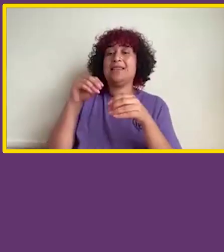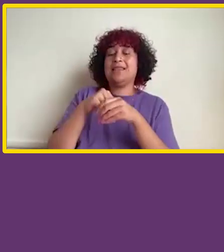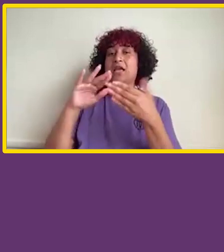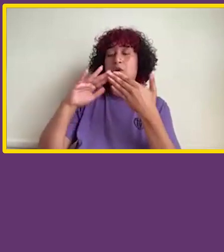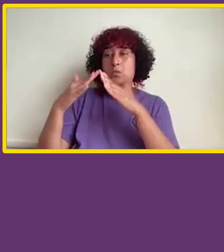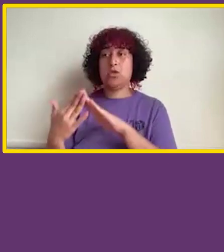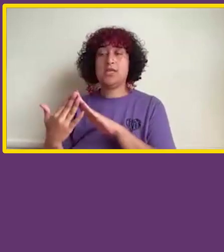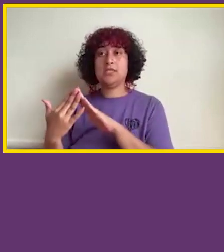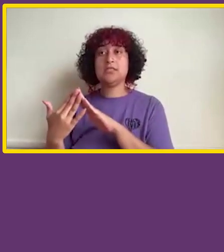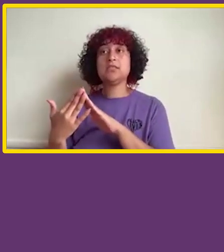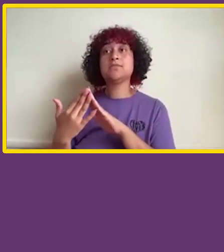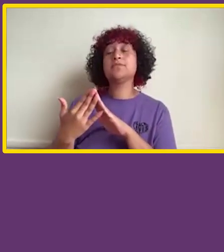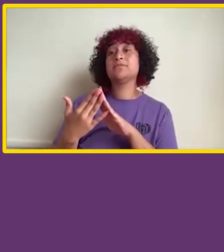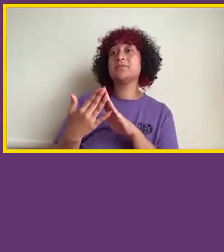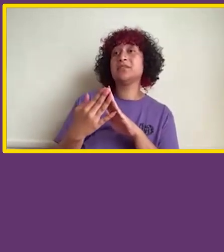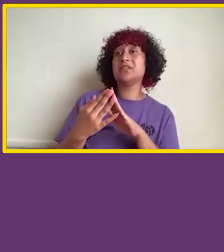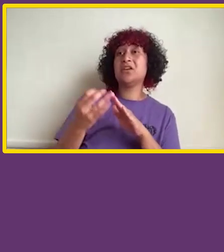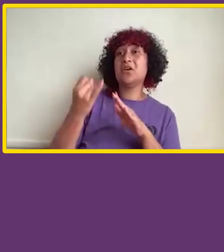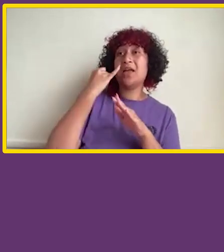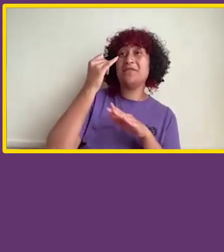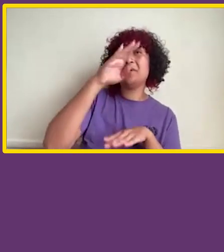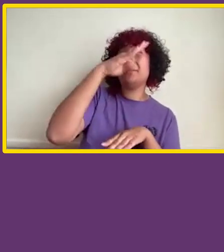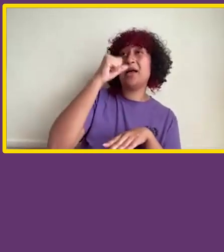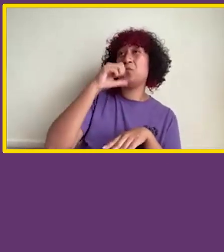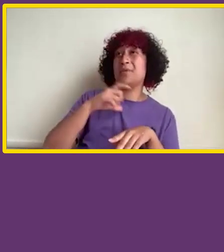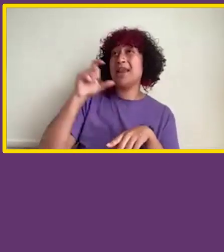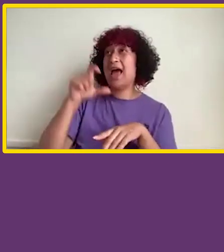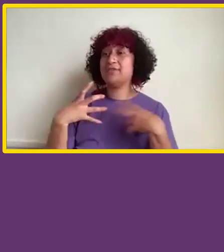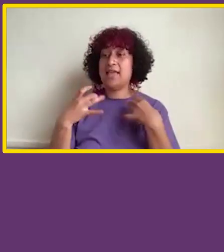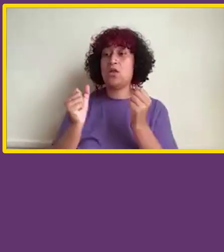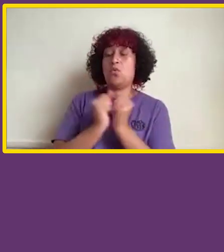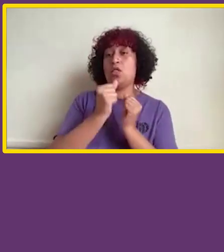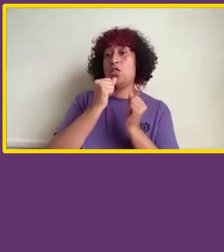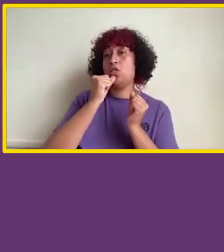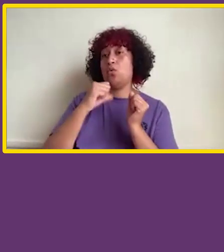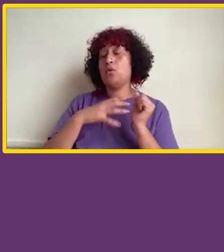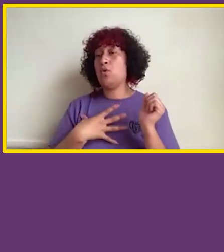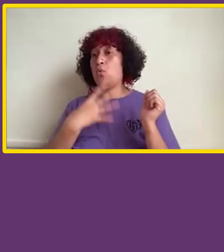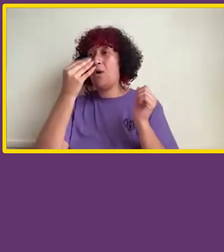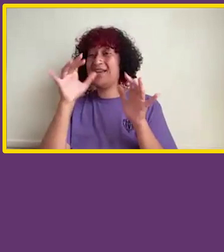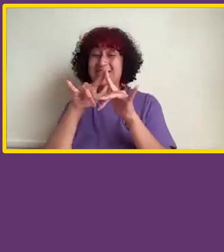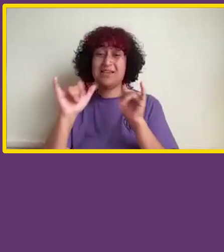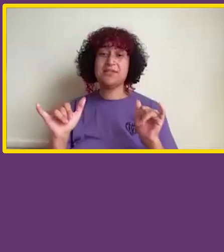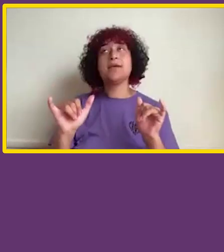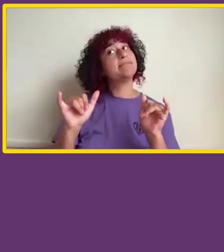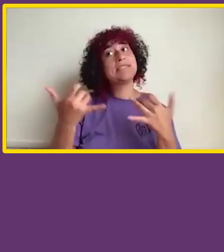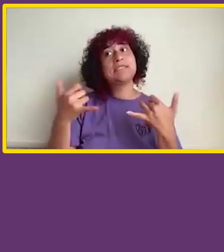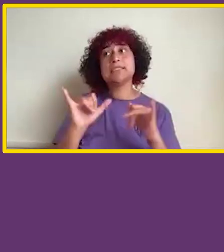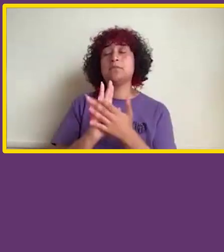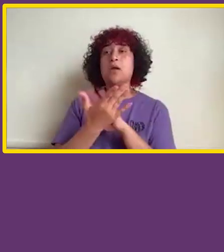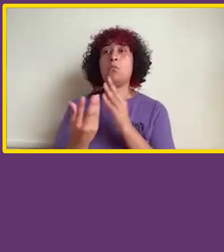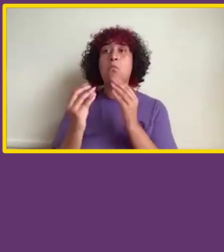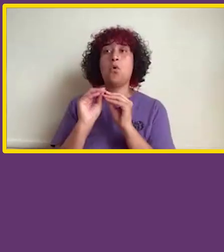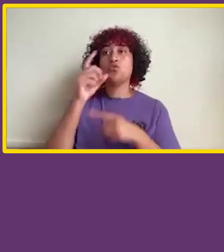of color or white women at the same time, there's a very high likelihood that there could be further racialized trauma happening to the Black